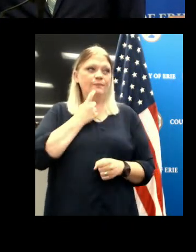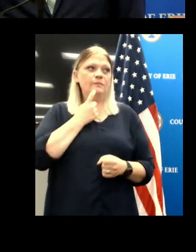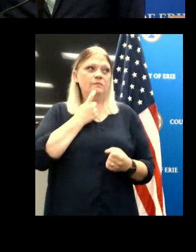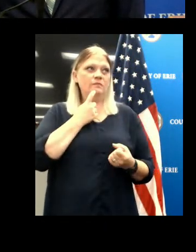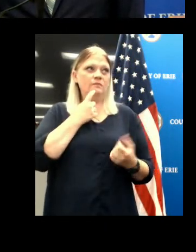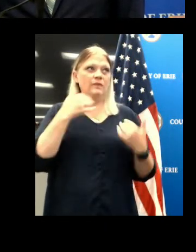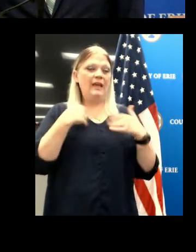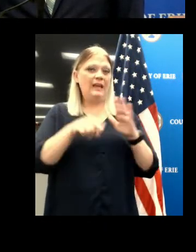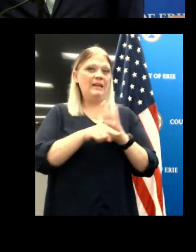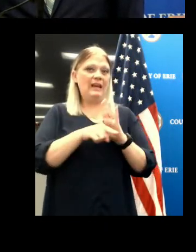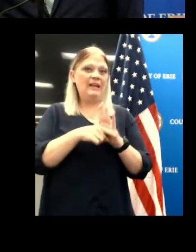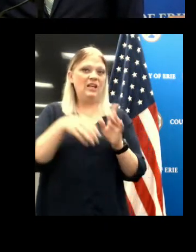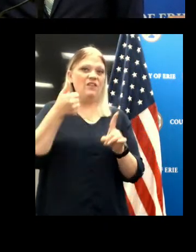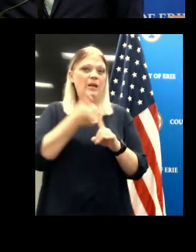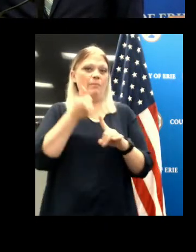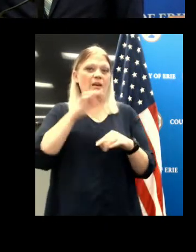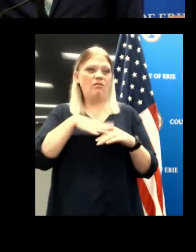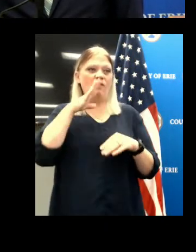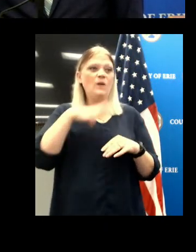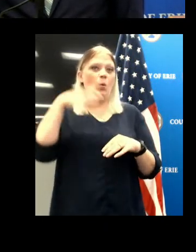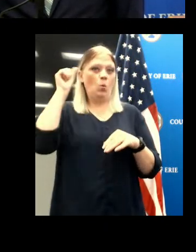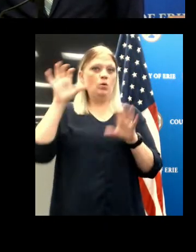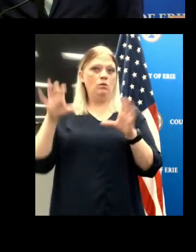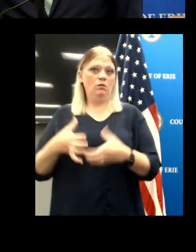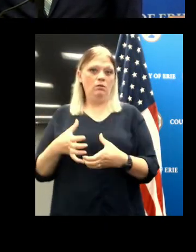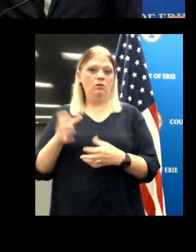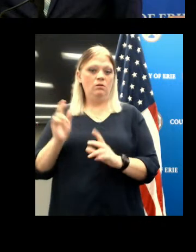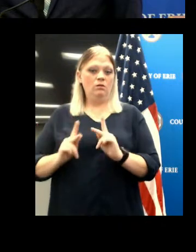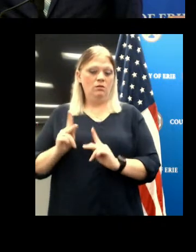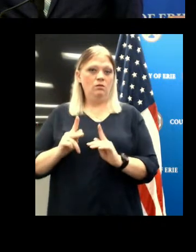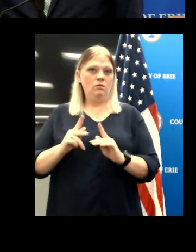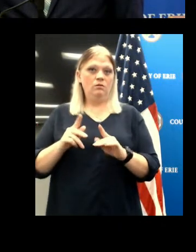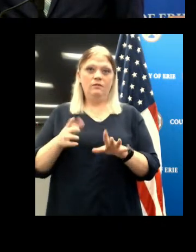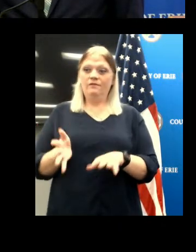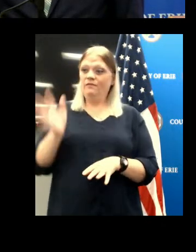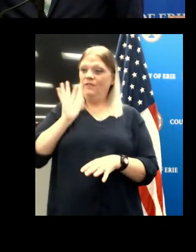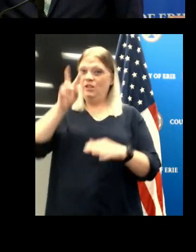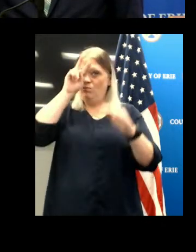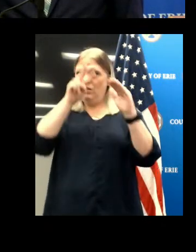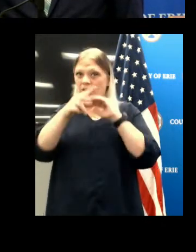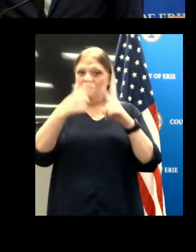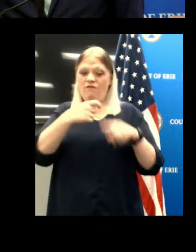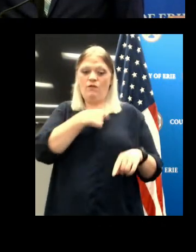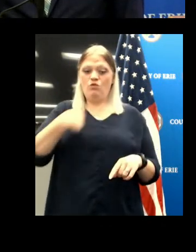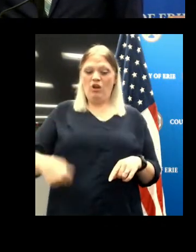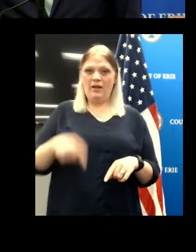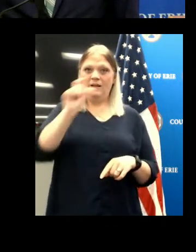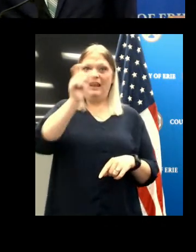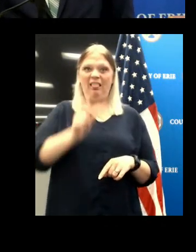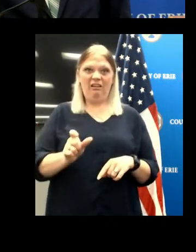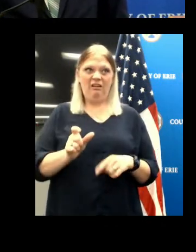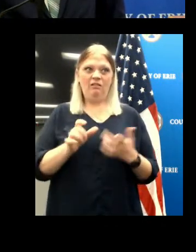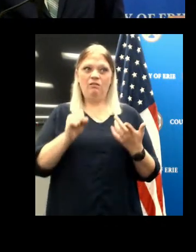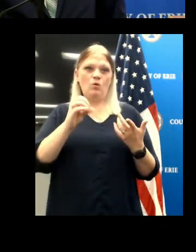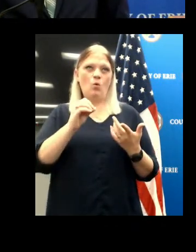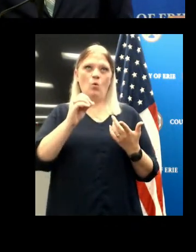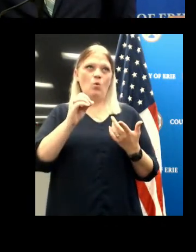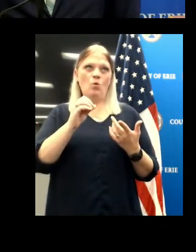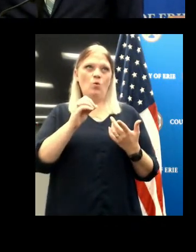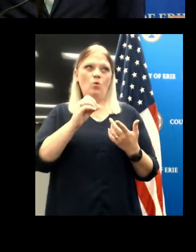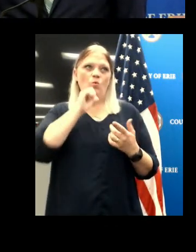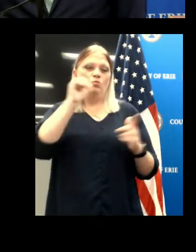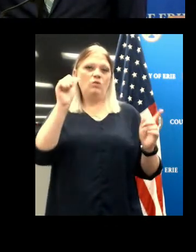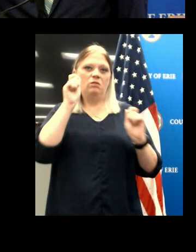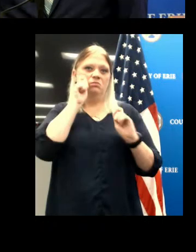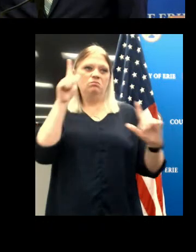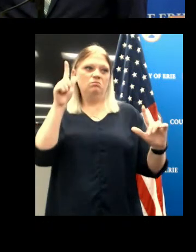a negative impact on our older population, as was predicted coming out of China and Italy. So it's not a big surprise to see that the